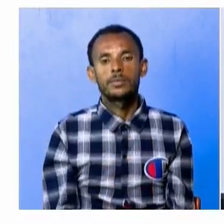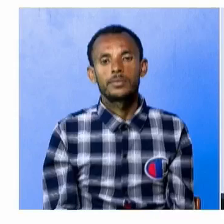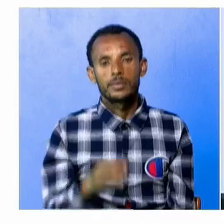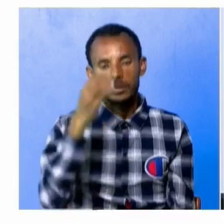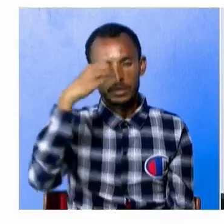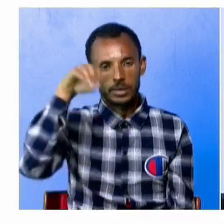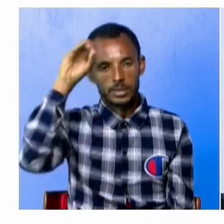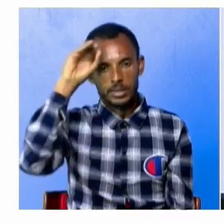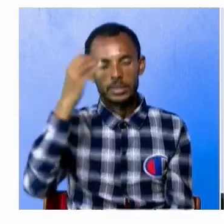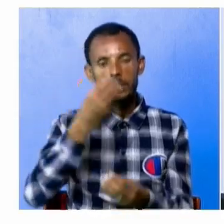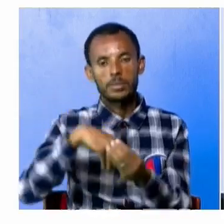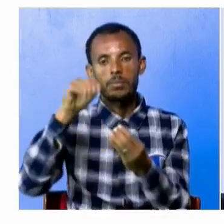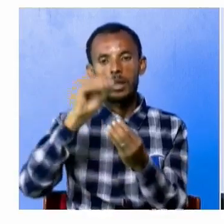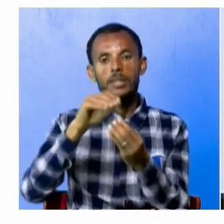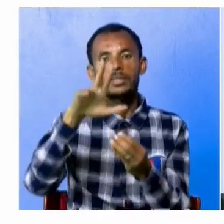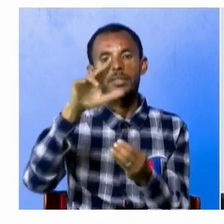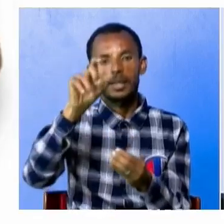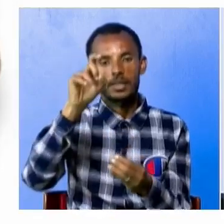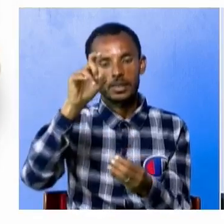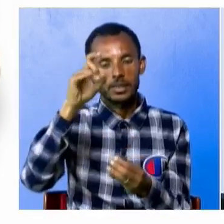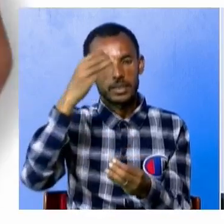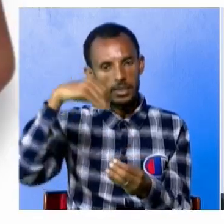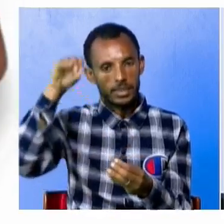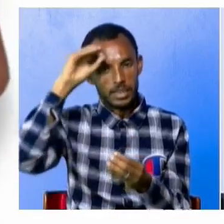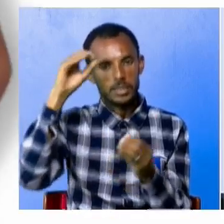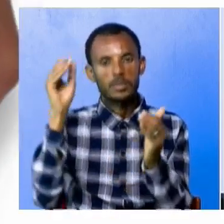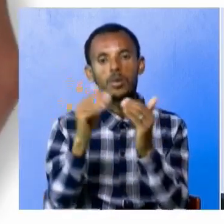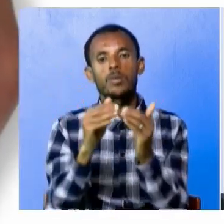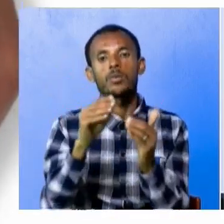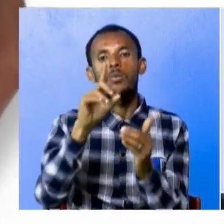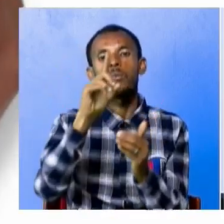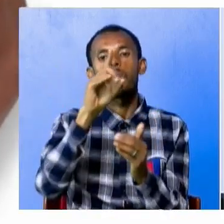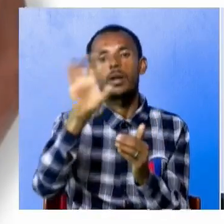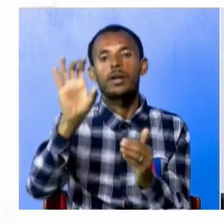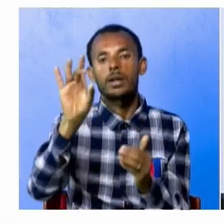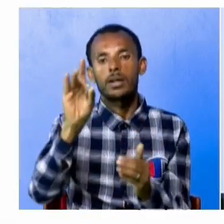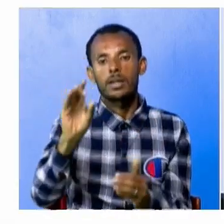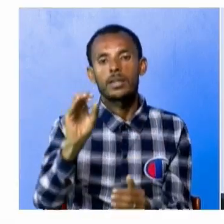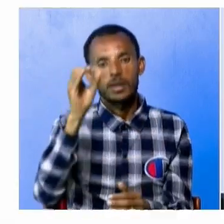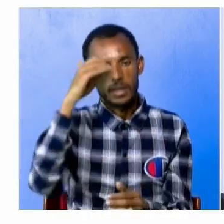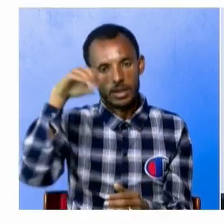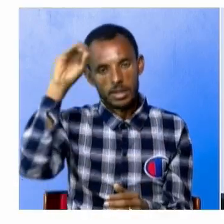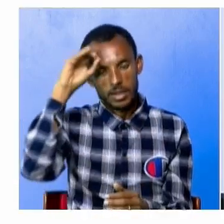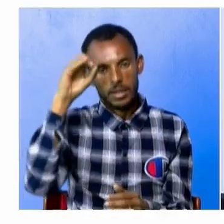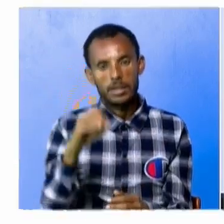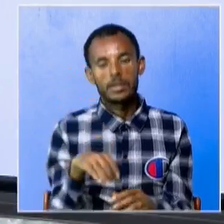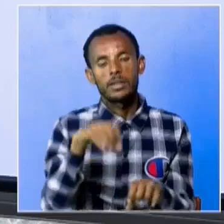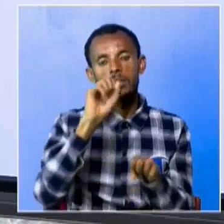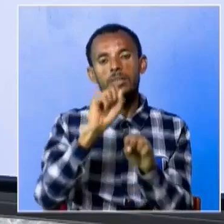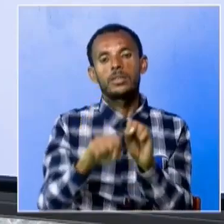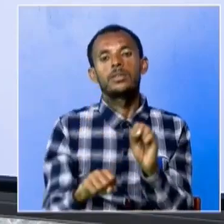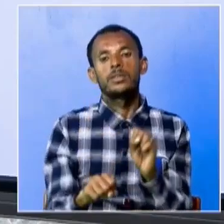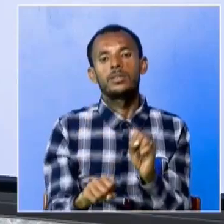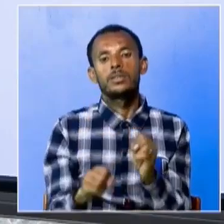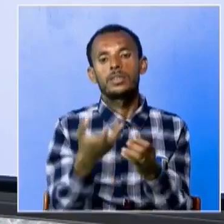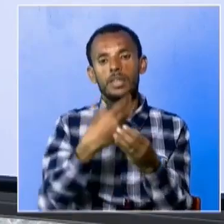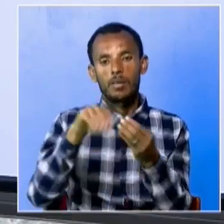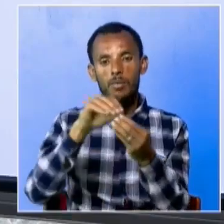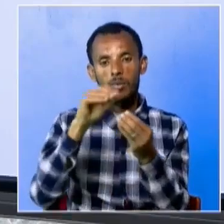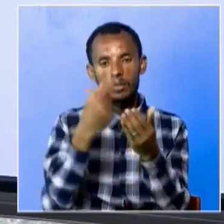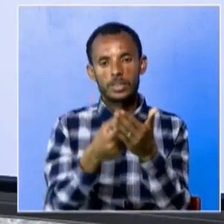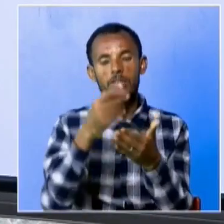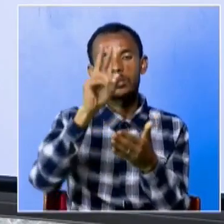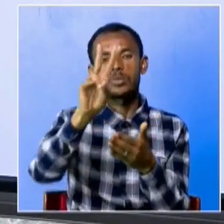degree plus 3x degree is equal to 180 degrees, right? So the sum of these